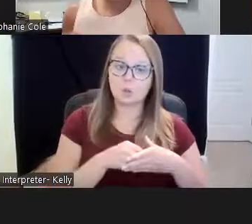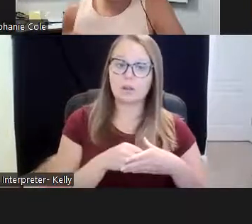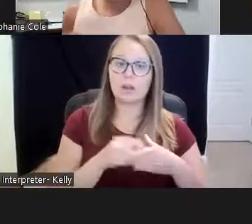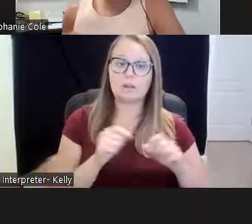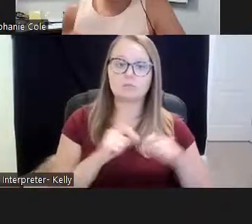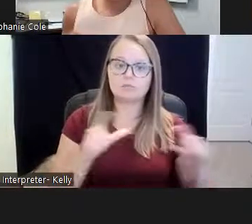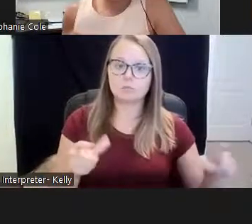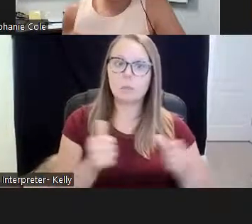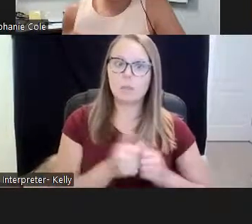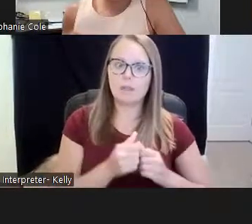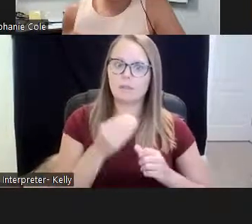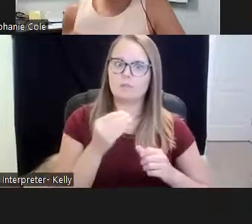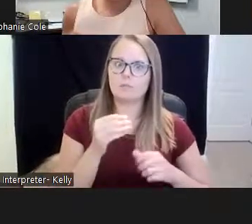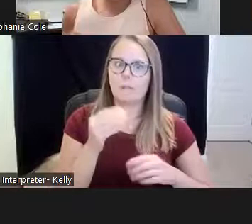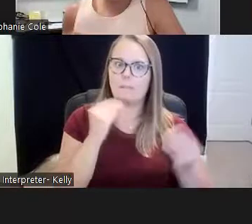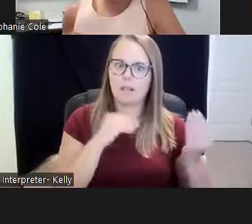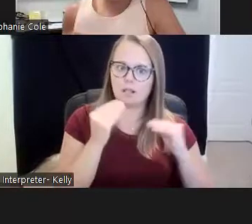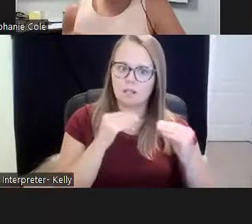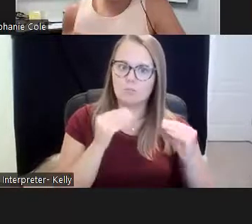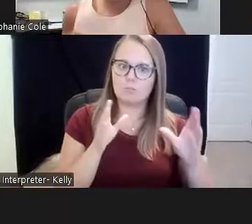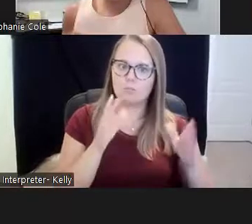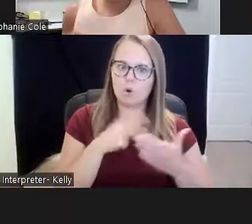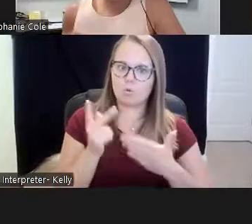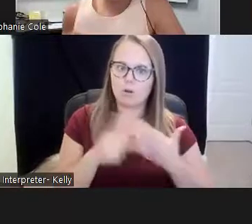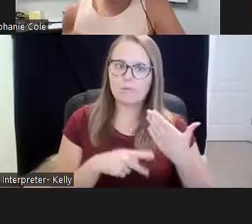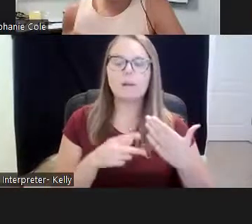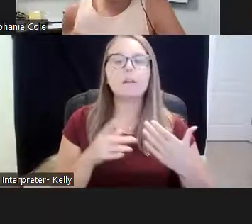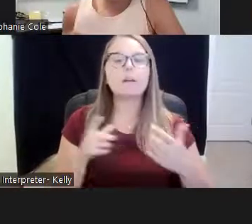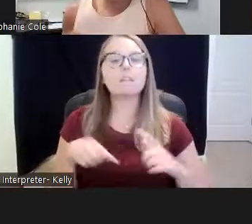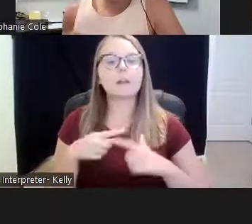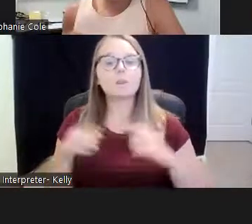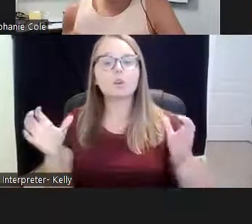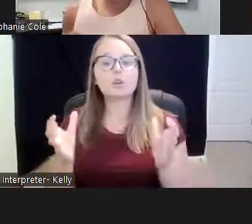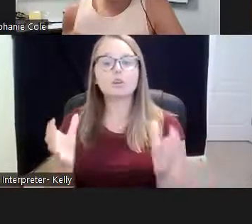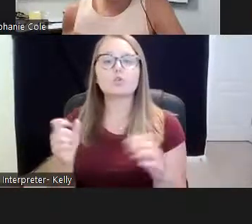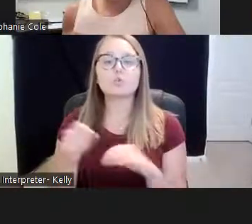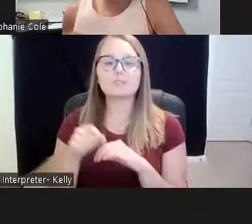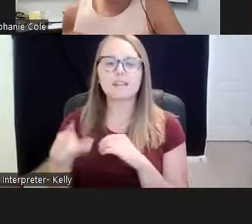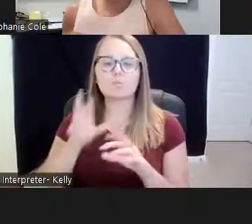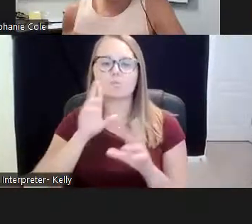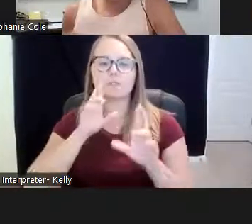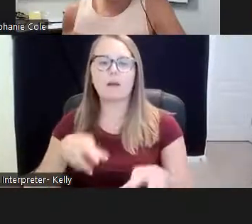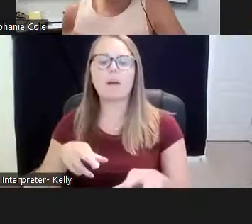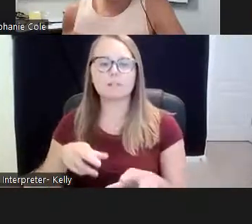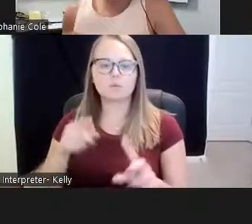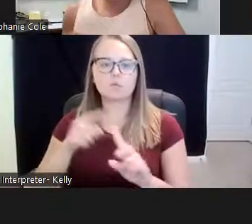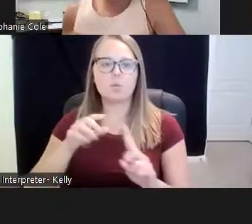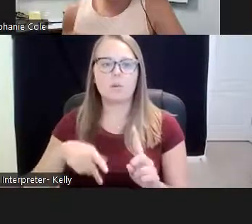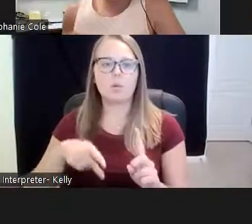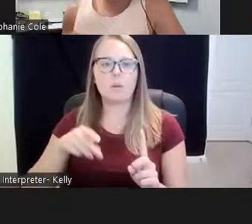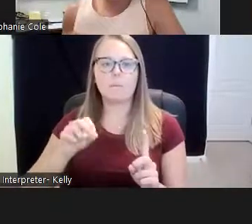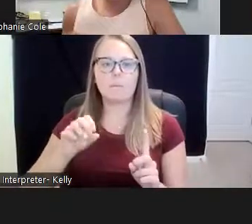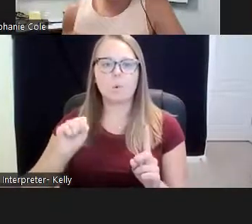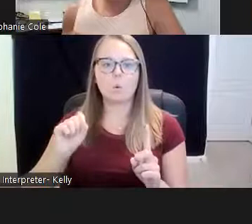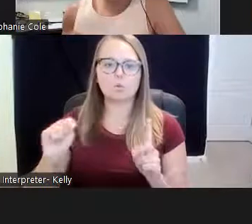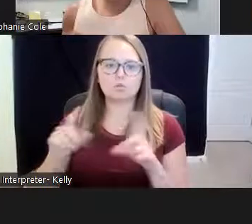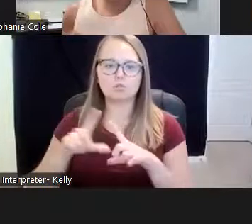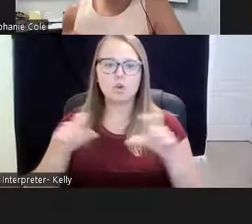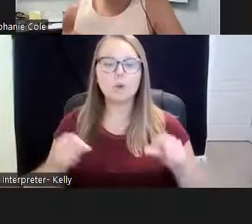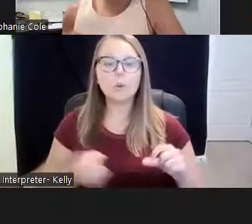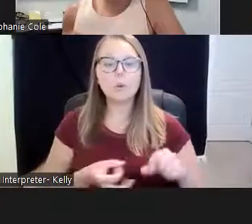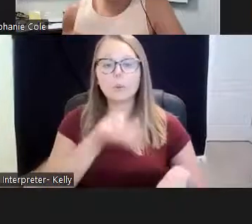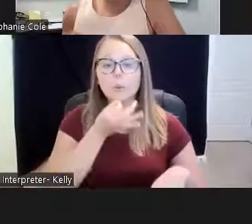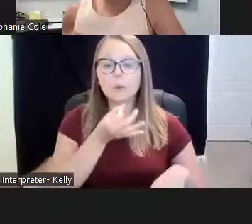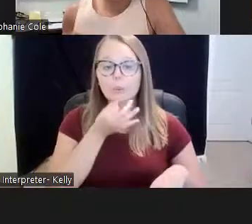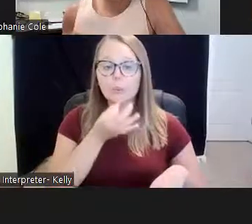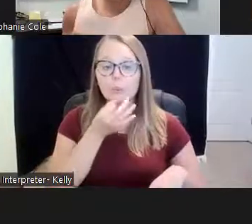meals. Meal program participants are then encouraged to send responsive postcards. And soon,